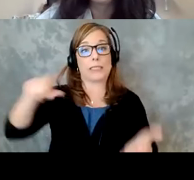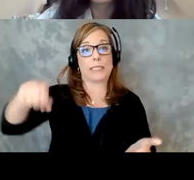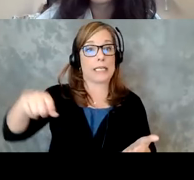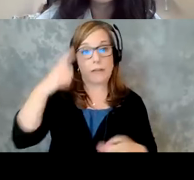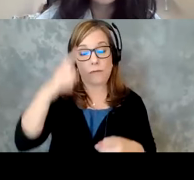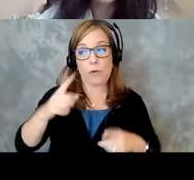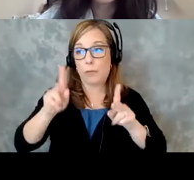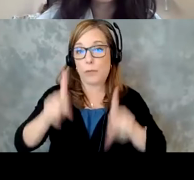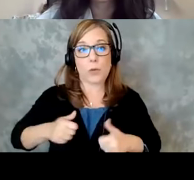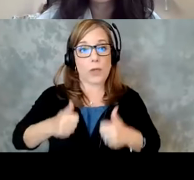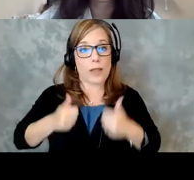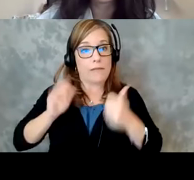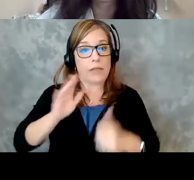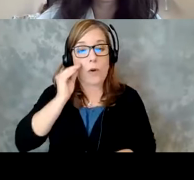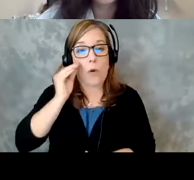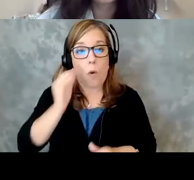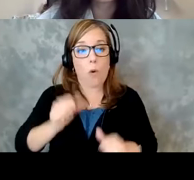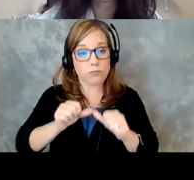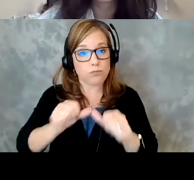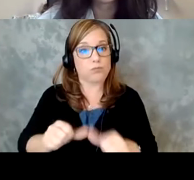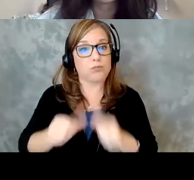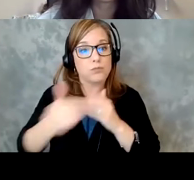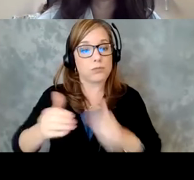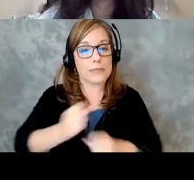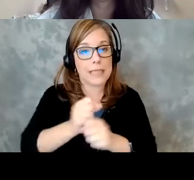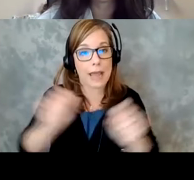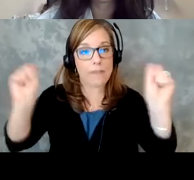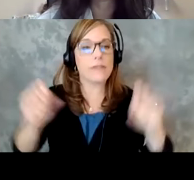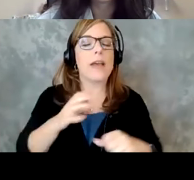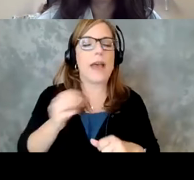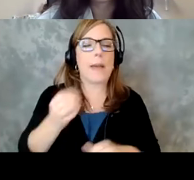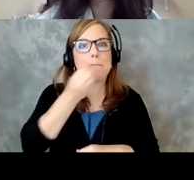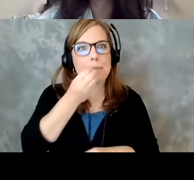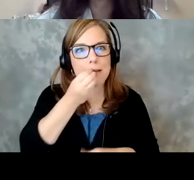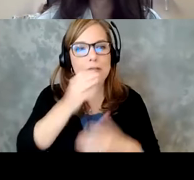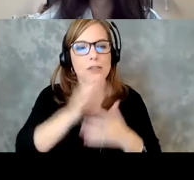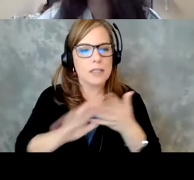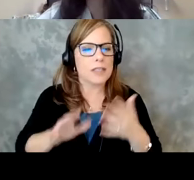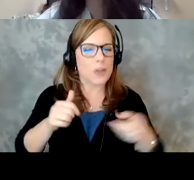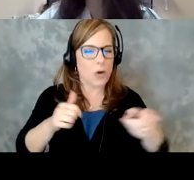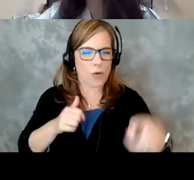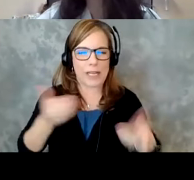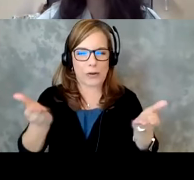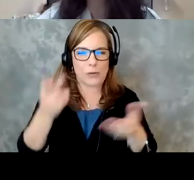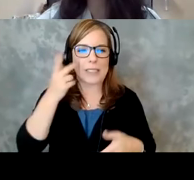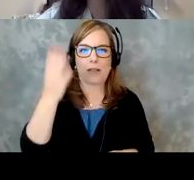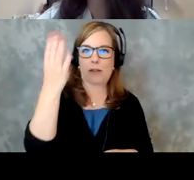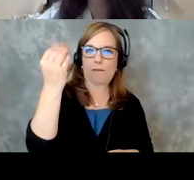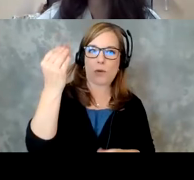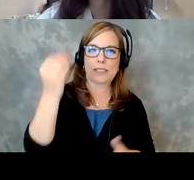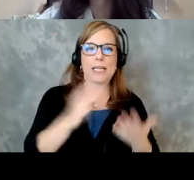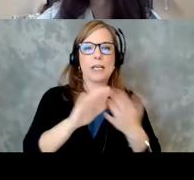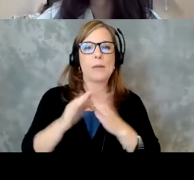safely, as well as medically tailored meals. And so we have here like the 14 menu of approved community supports.